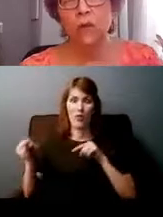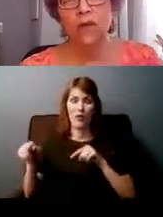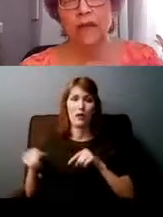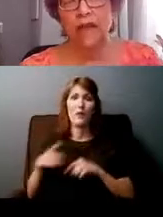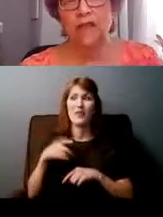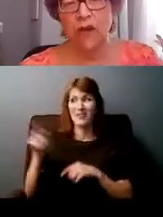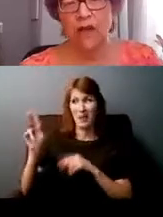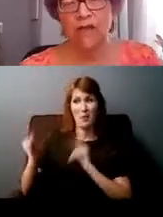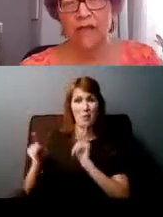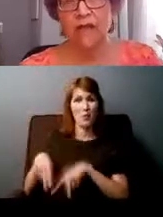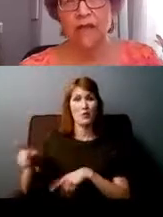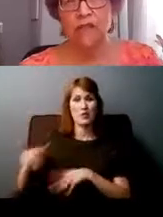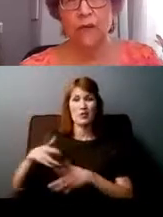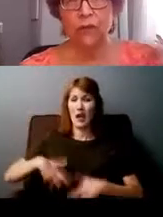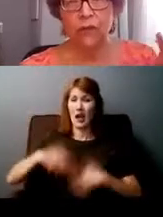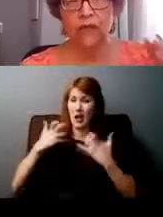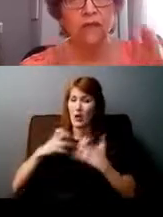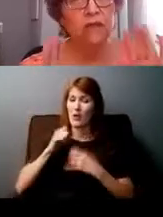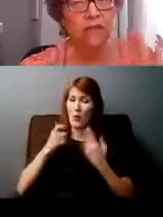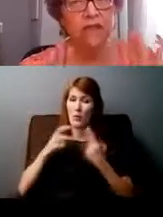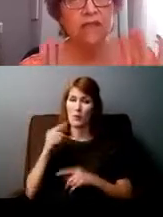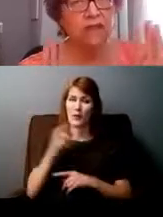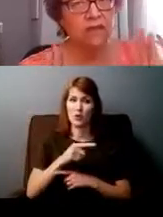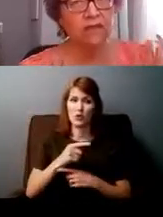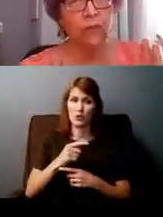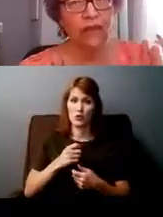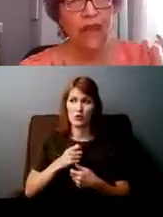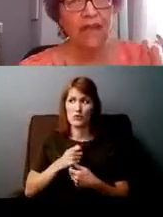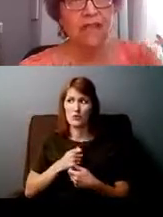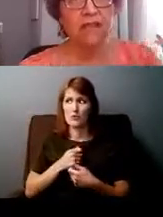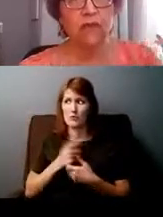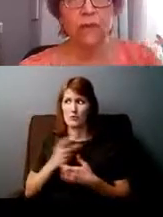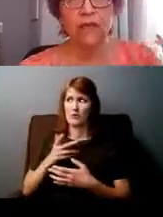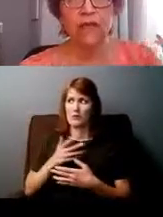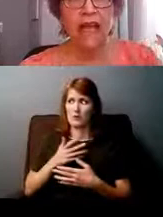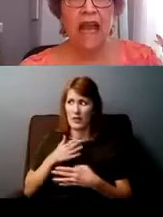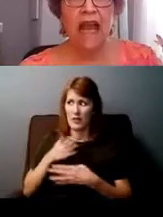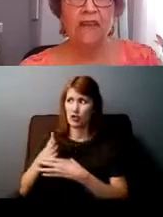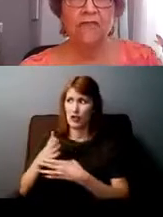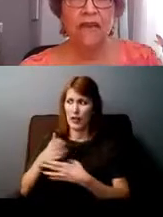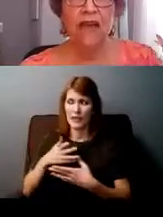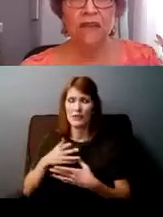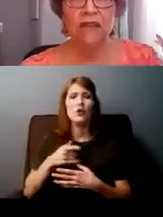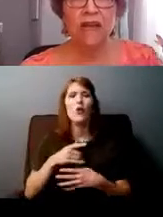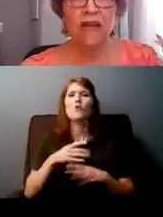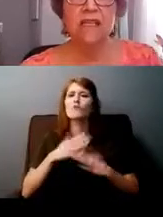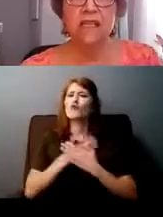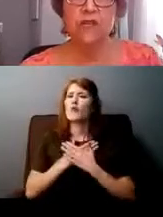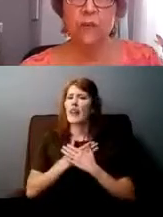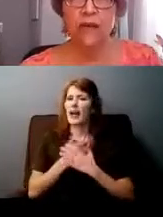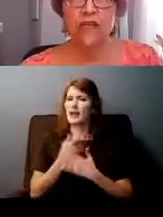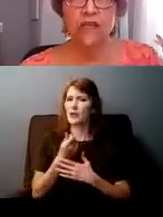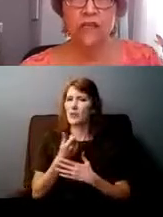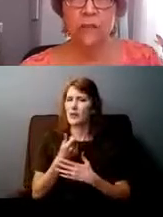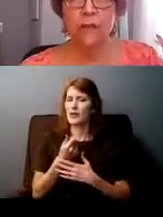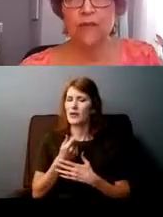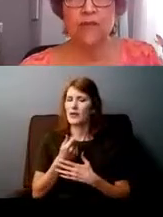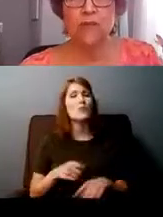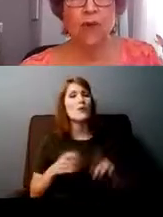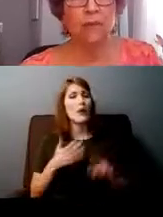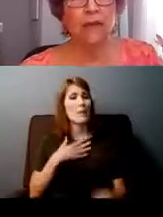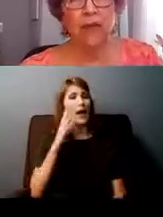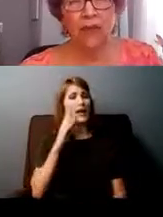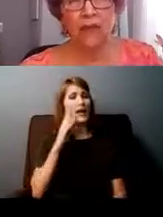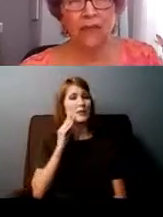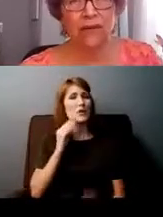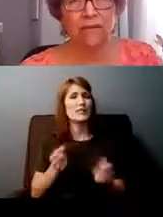get a word in edgewise. So if you can just relax a little bit. I've found in a lot of situations, people just